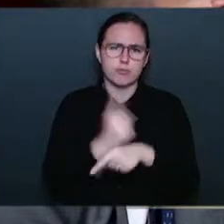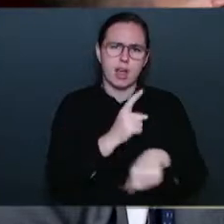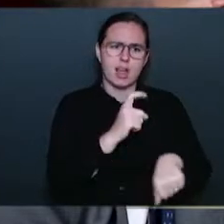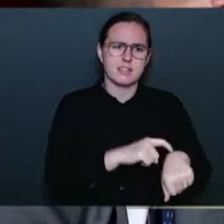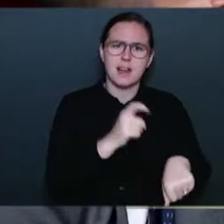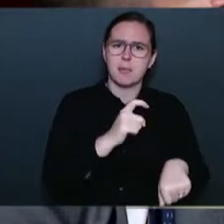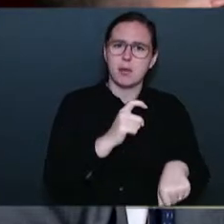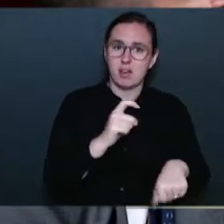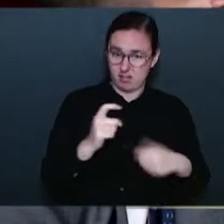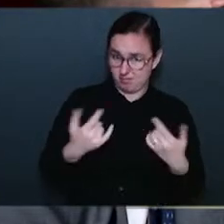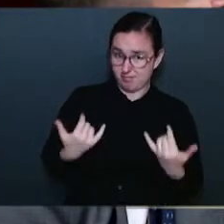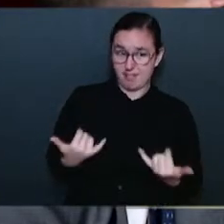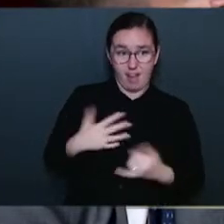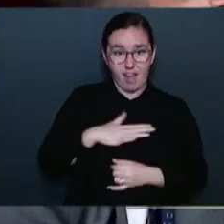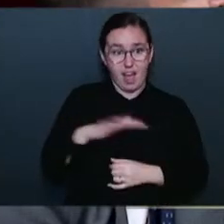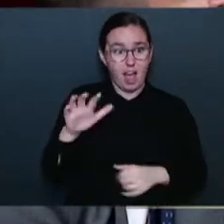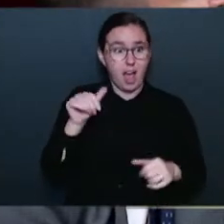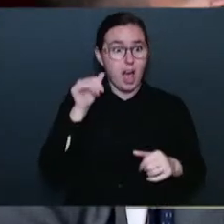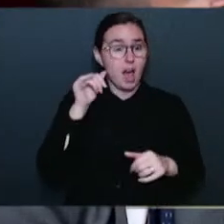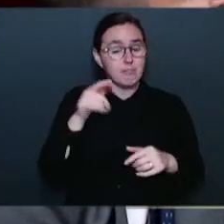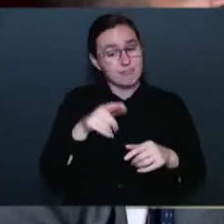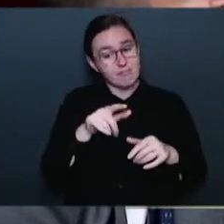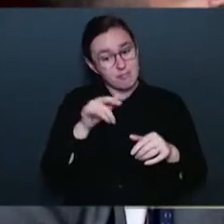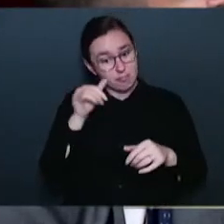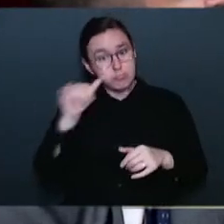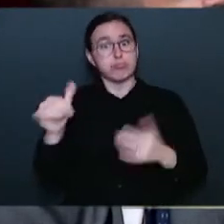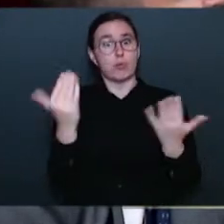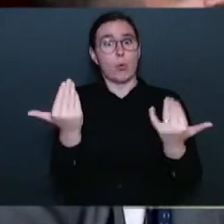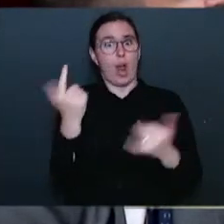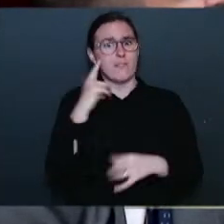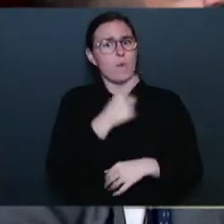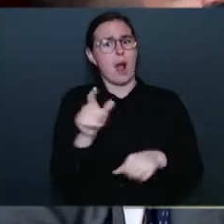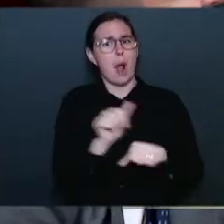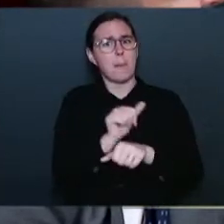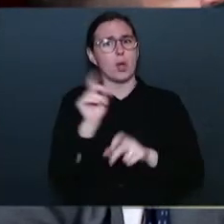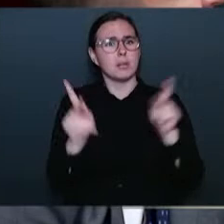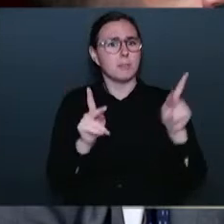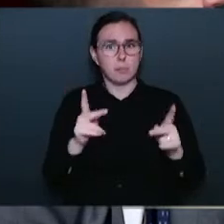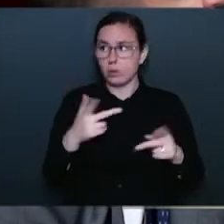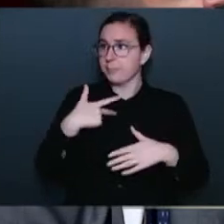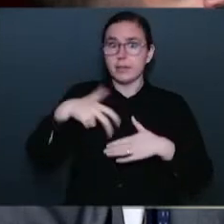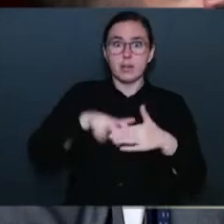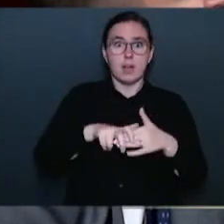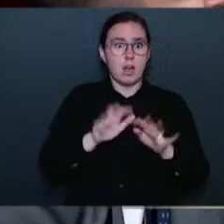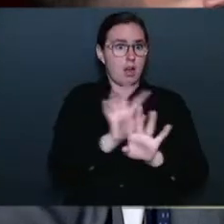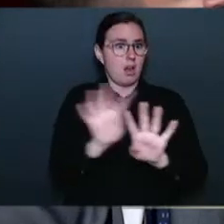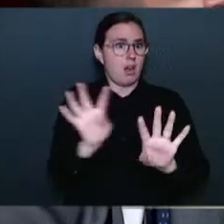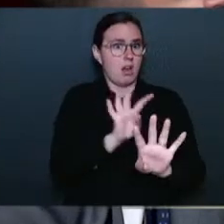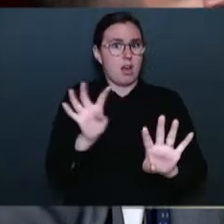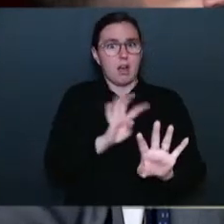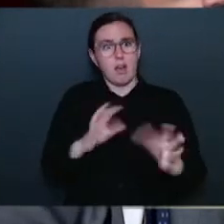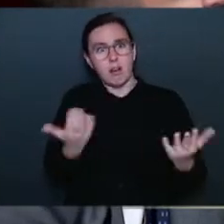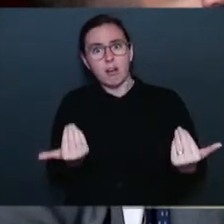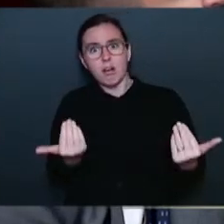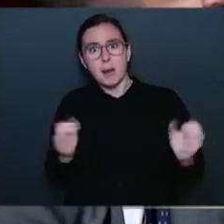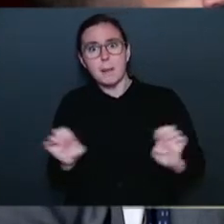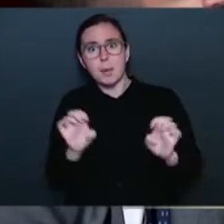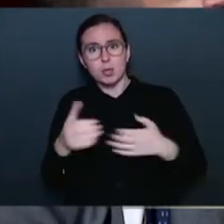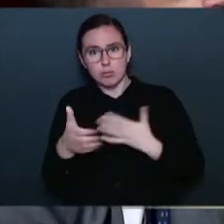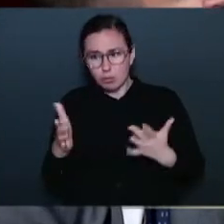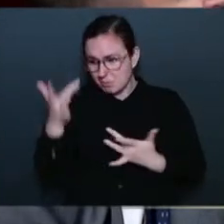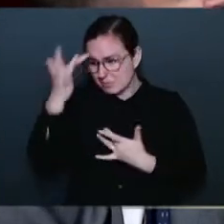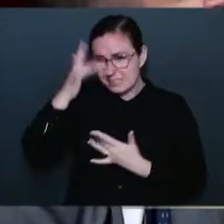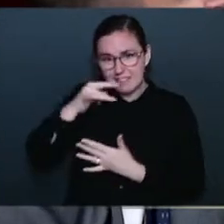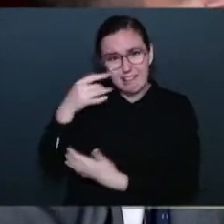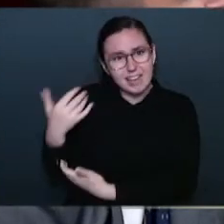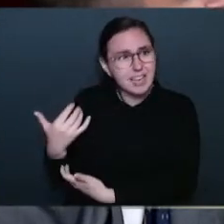emergency rooms sitting next to their sick children they're waiting for an ambulance to arrive unsure if one's even on the way they're waiting for a family doctor to move back